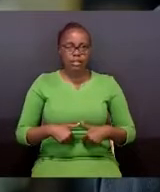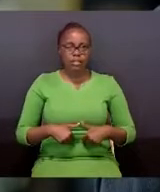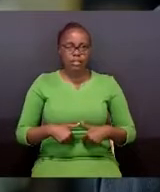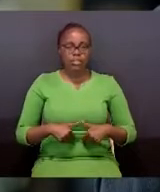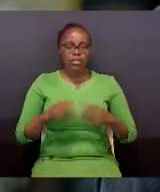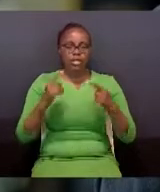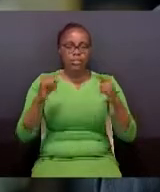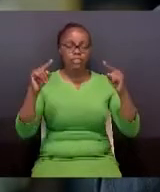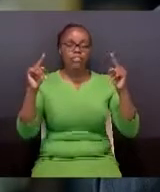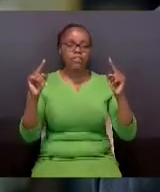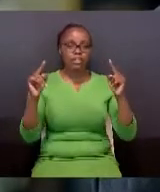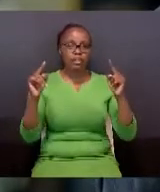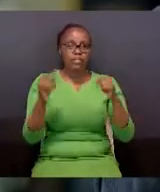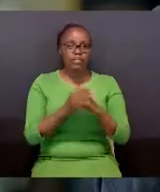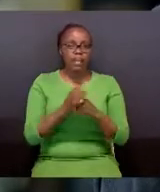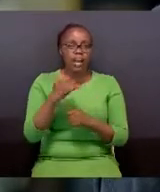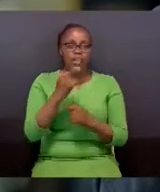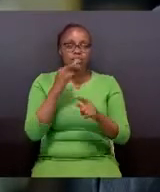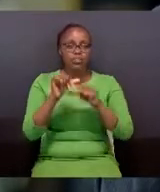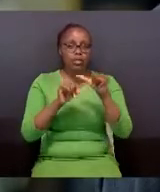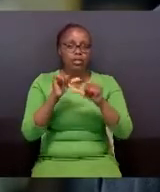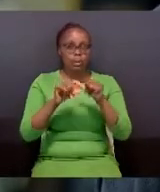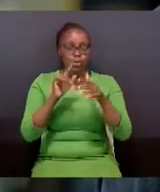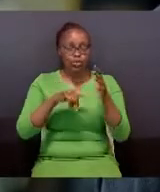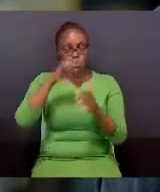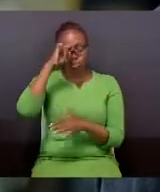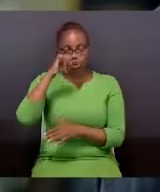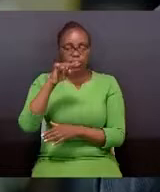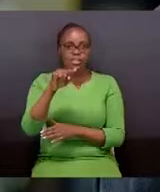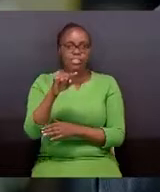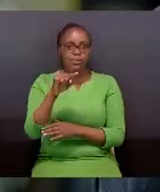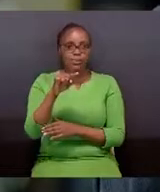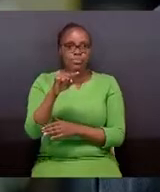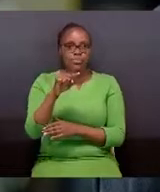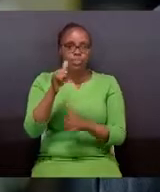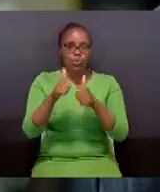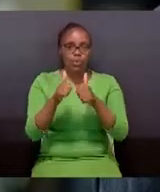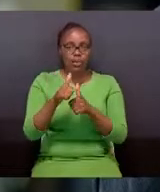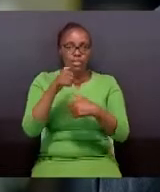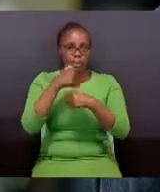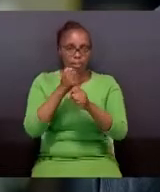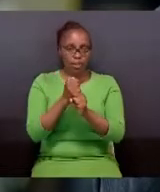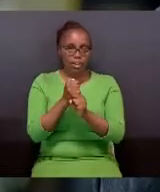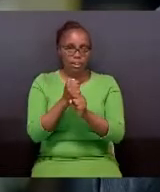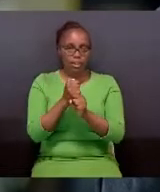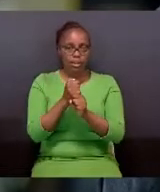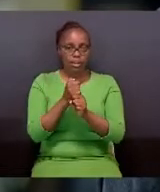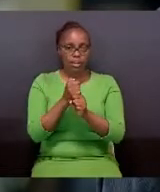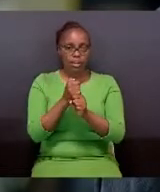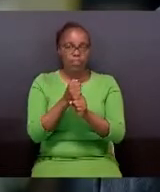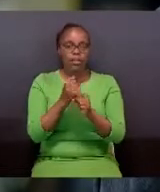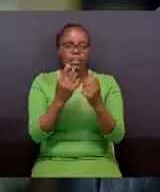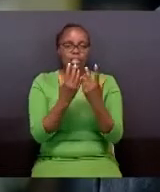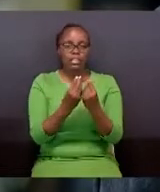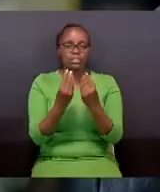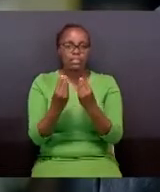continent. We've talked about policies, that will make it